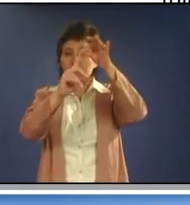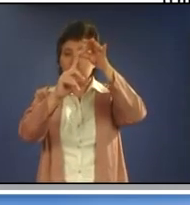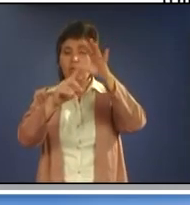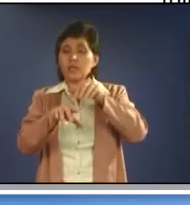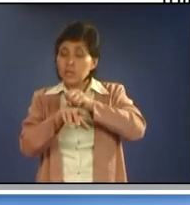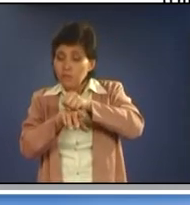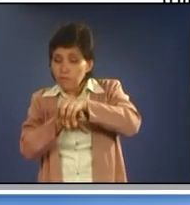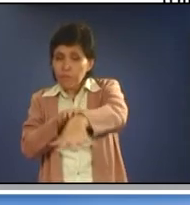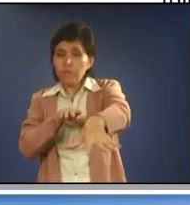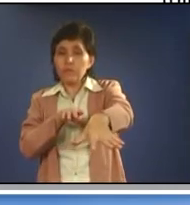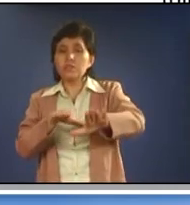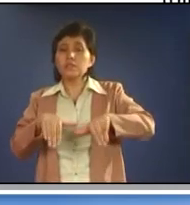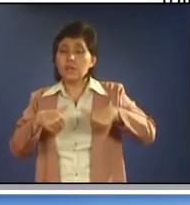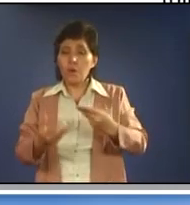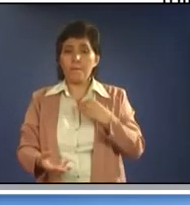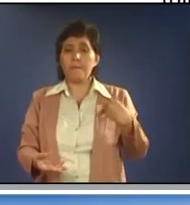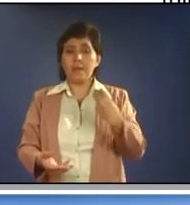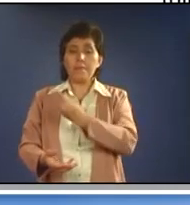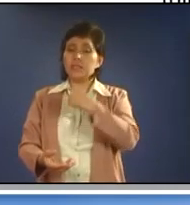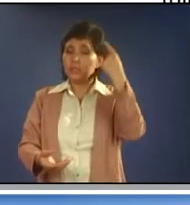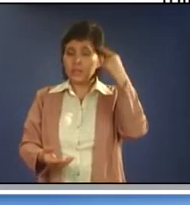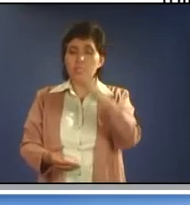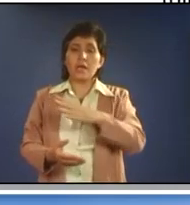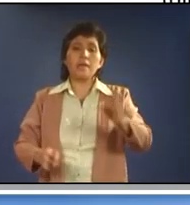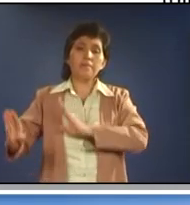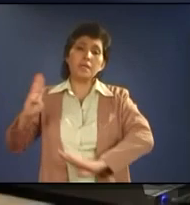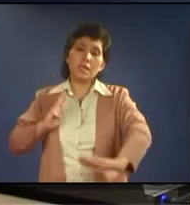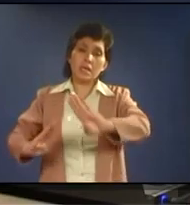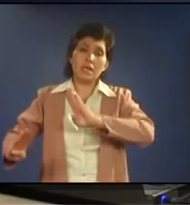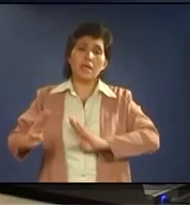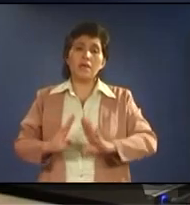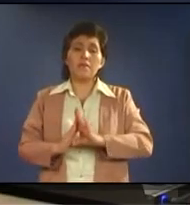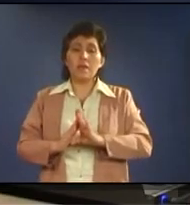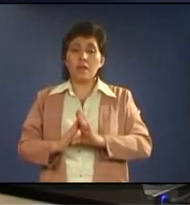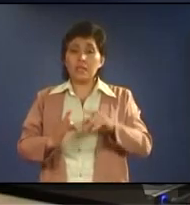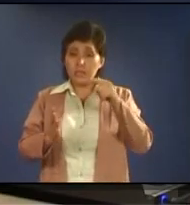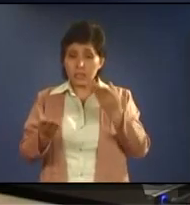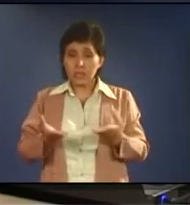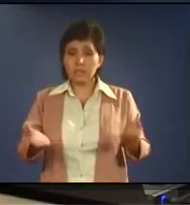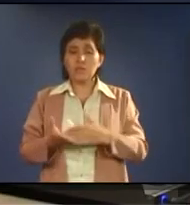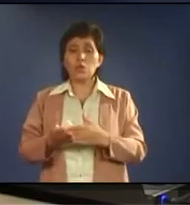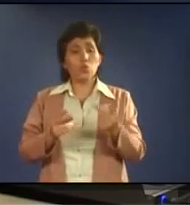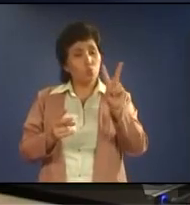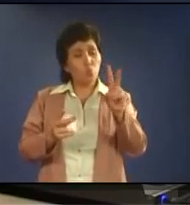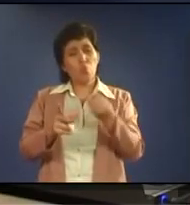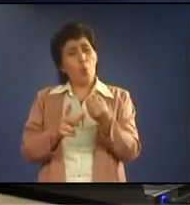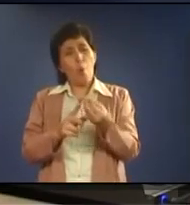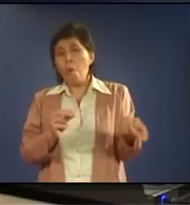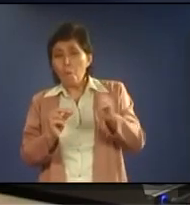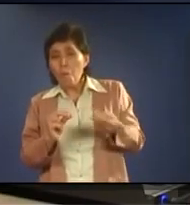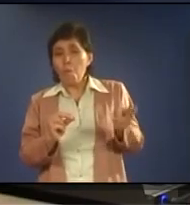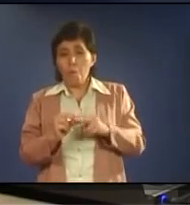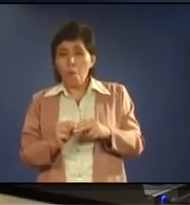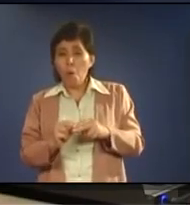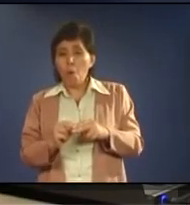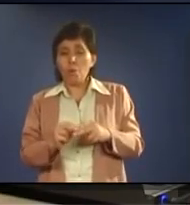influence how their members think and behave. Now, here it says two or more. Sometimes it's very hard to say